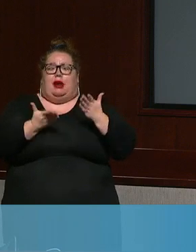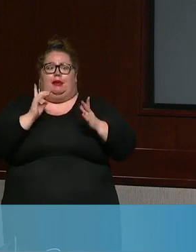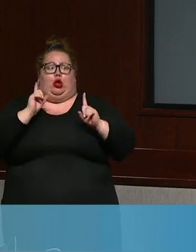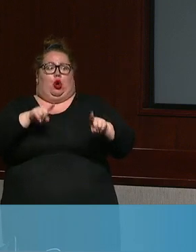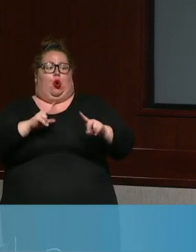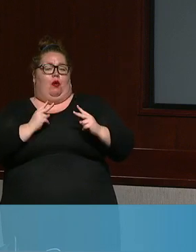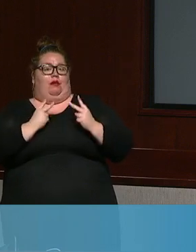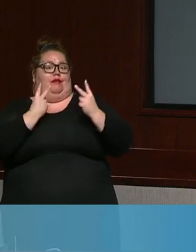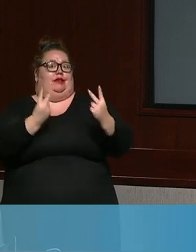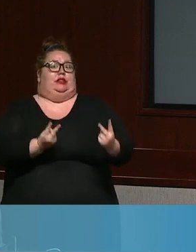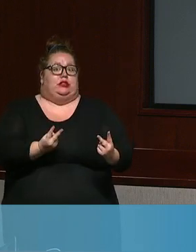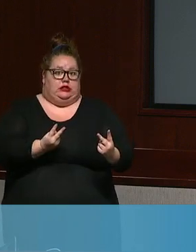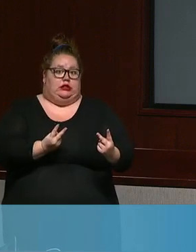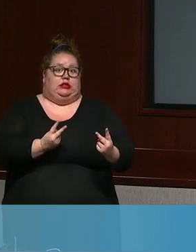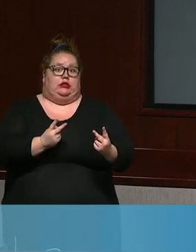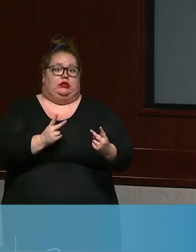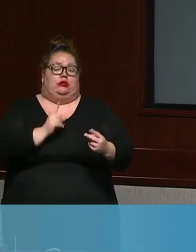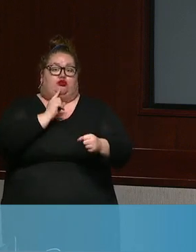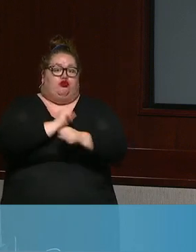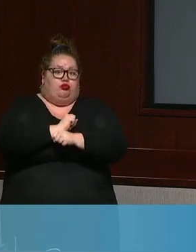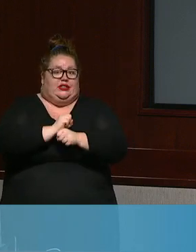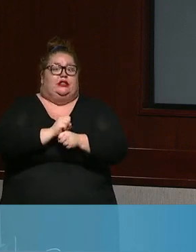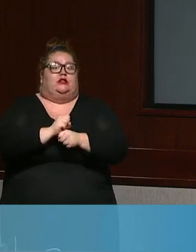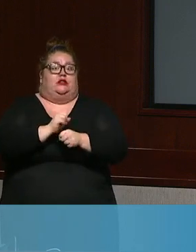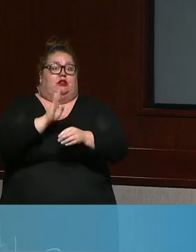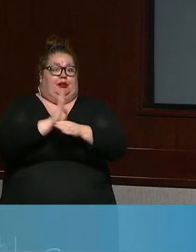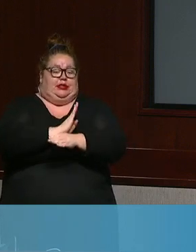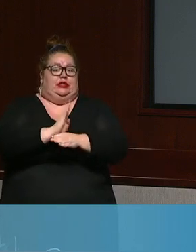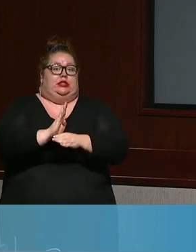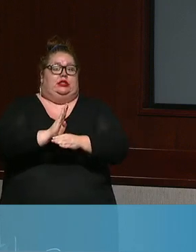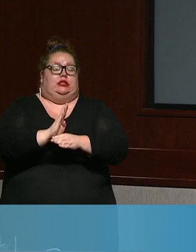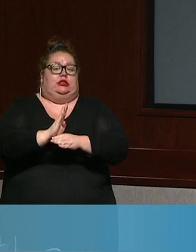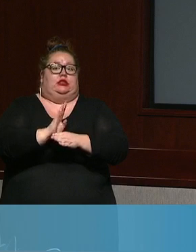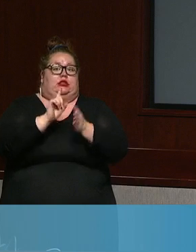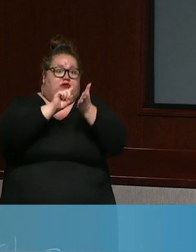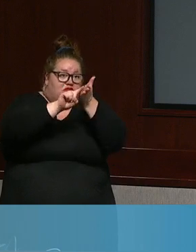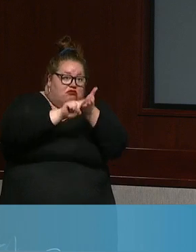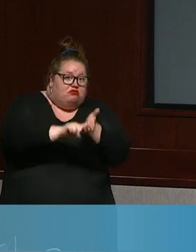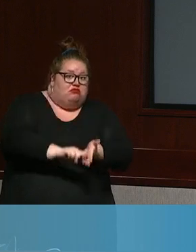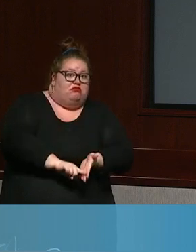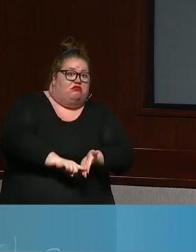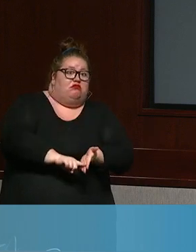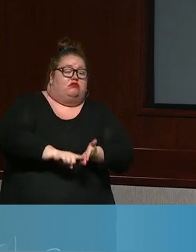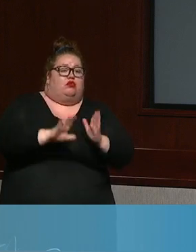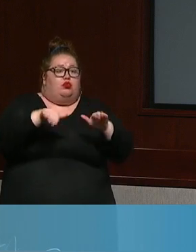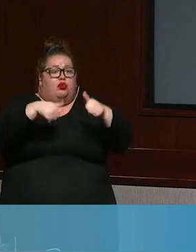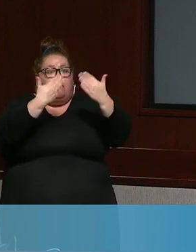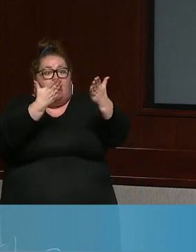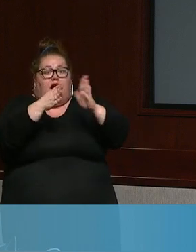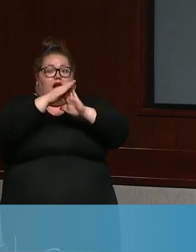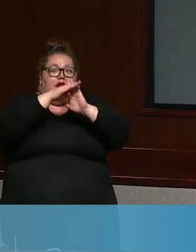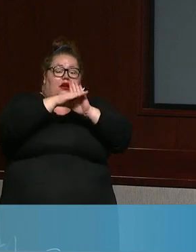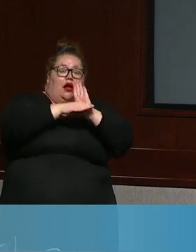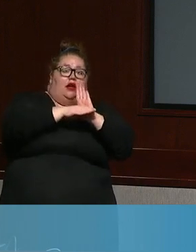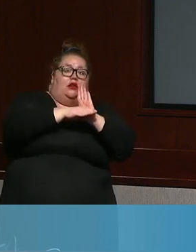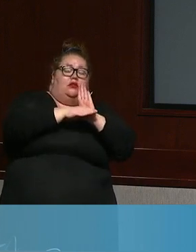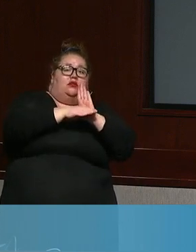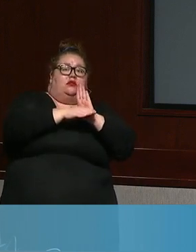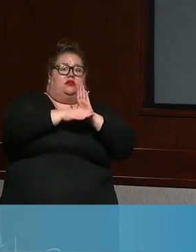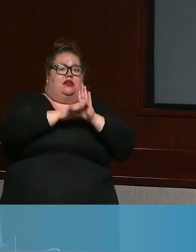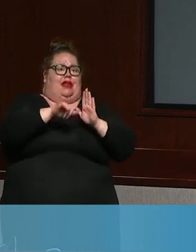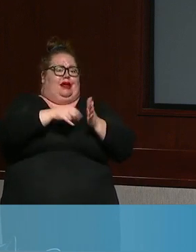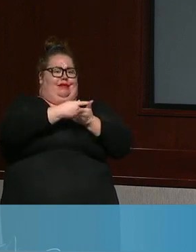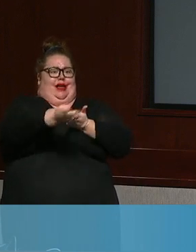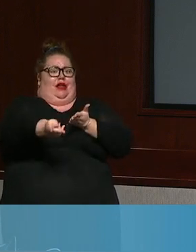health official who is investigating and providing the guidance, if that